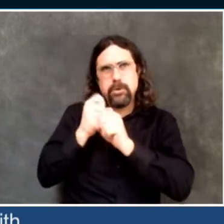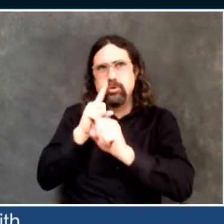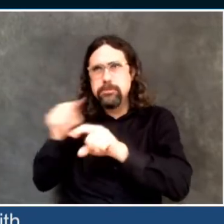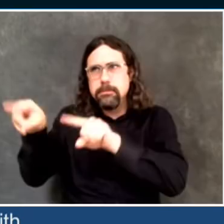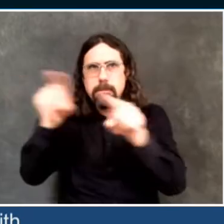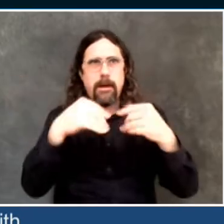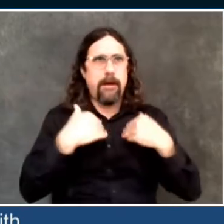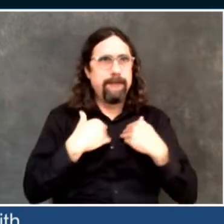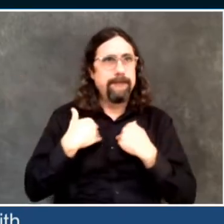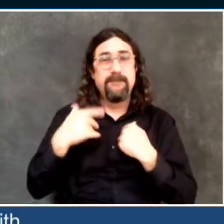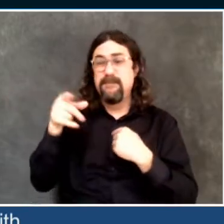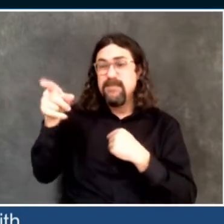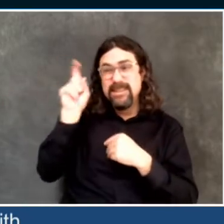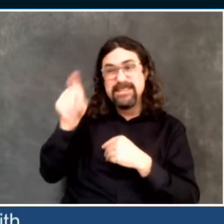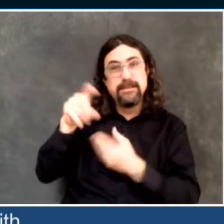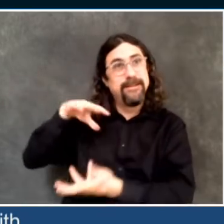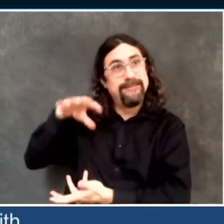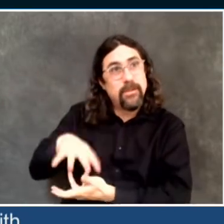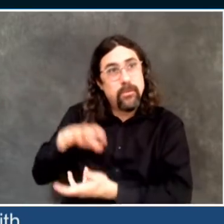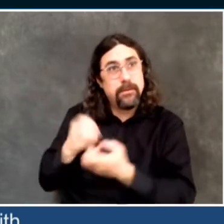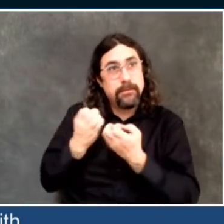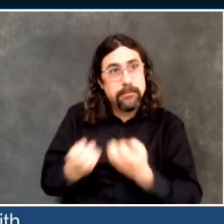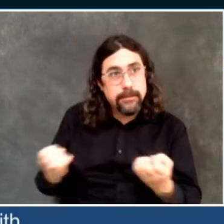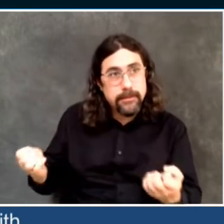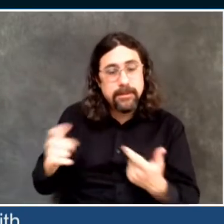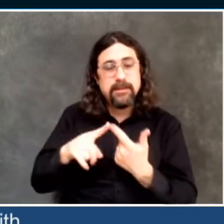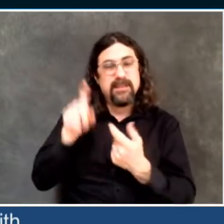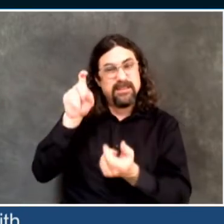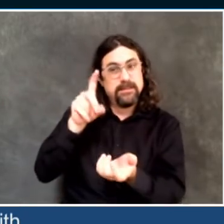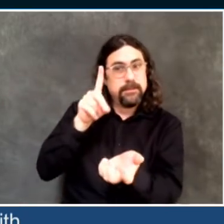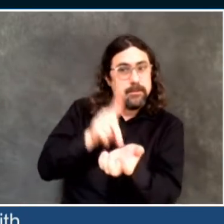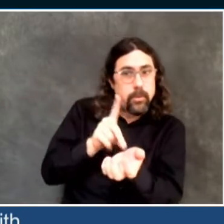you literally save the lives that can be saved.